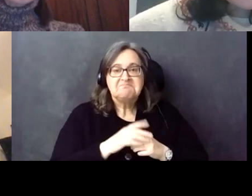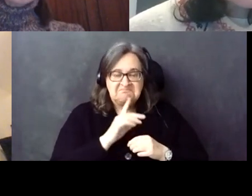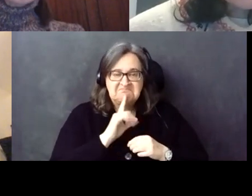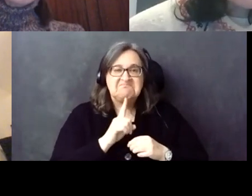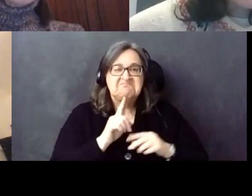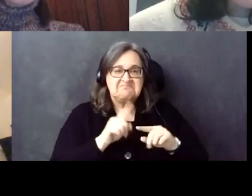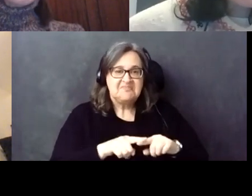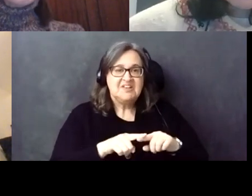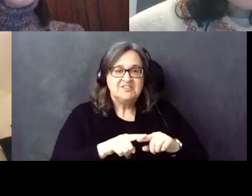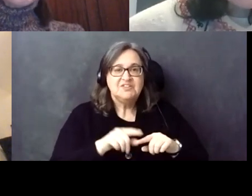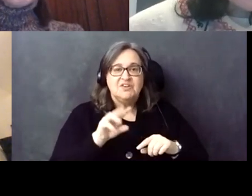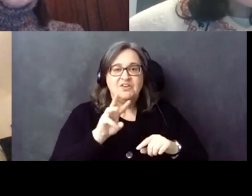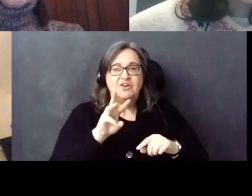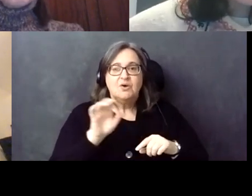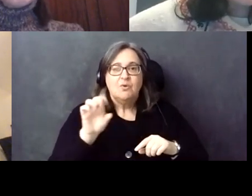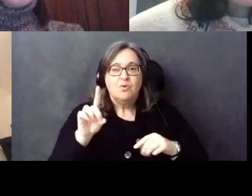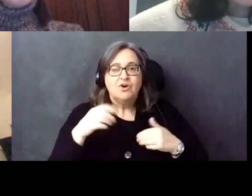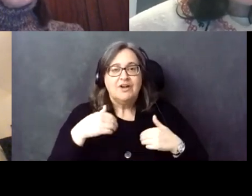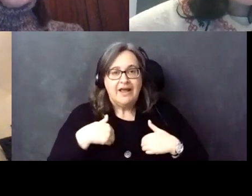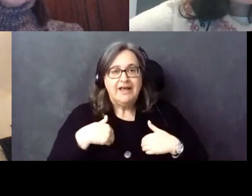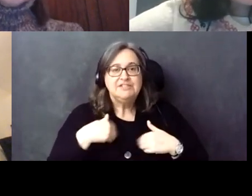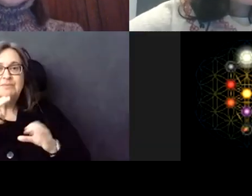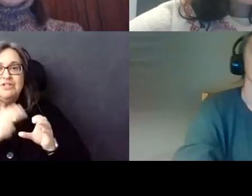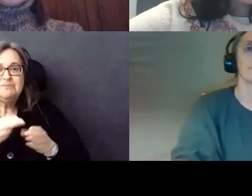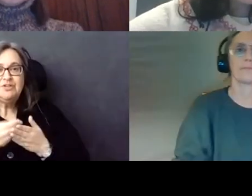ward has participatory budgeting or not.